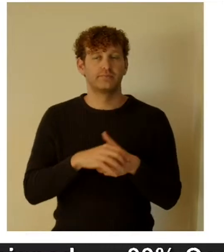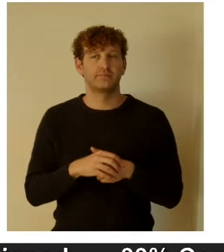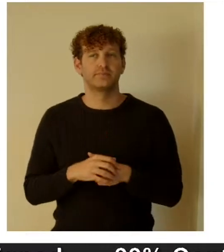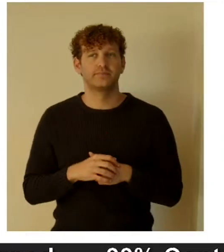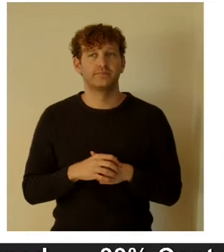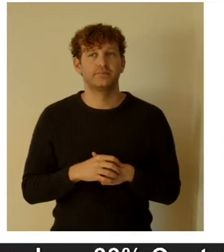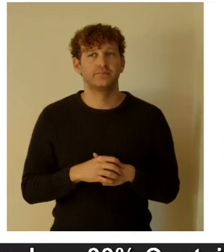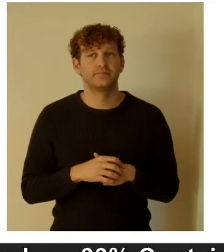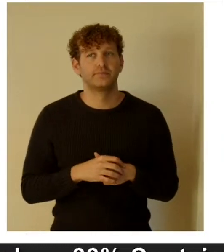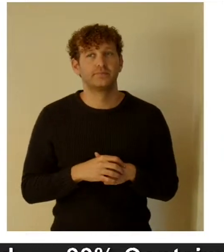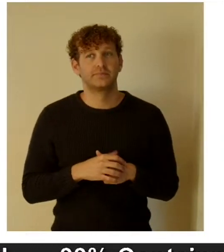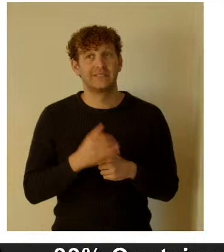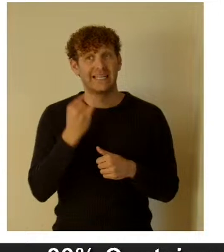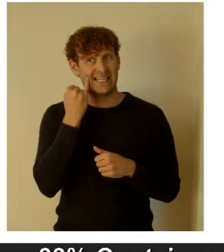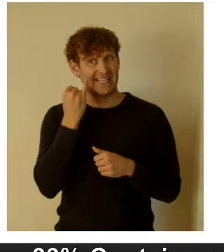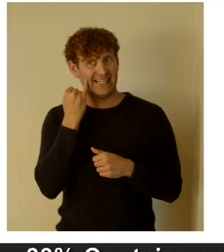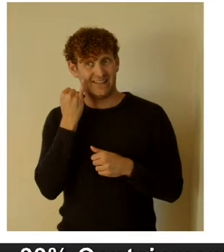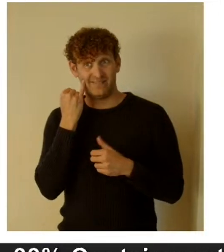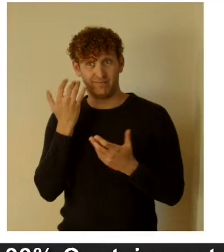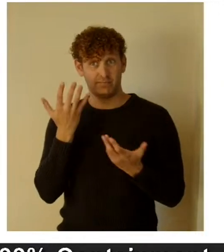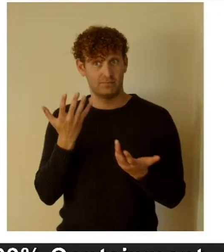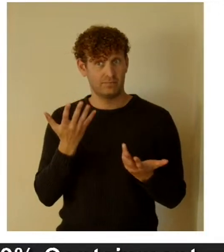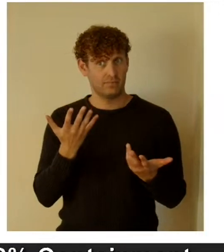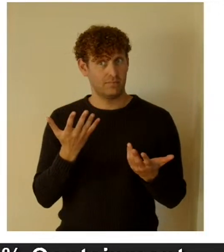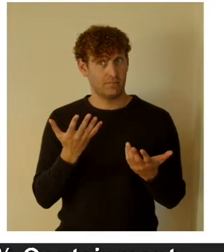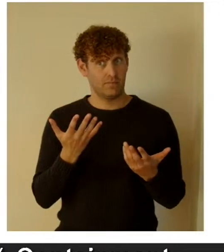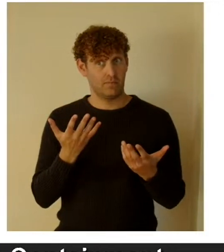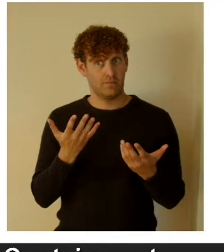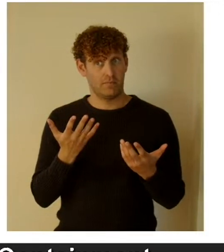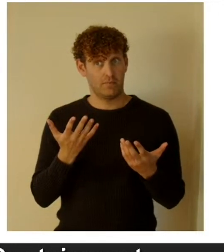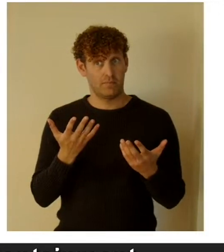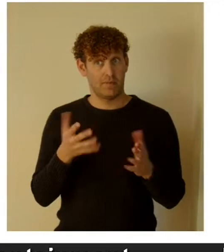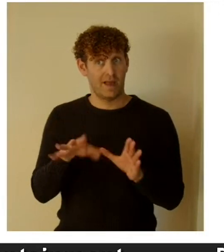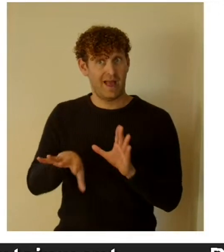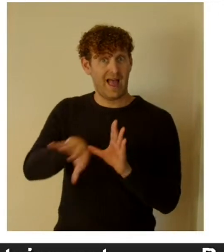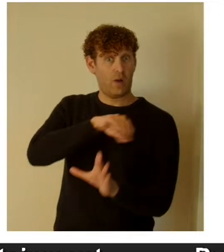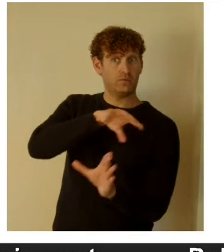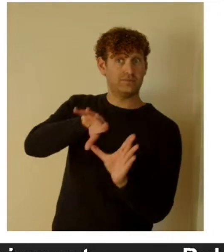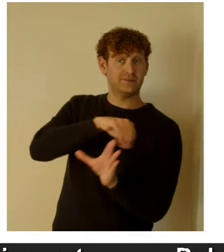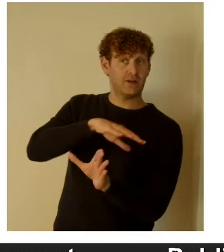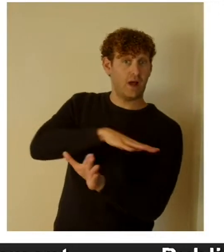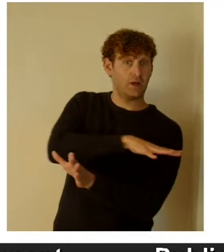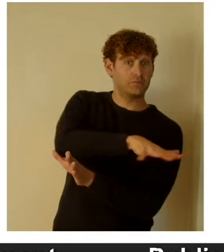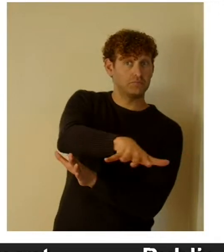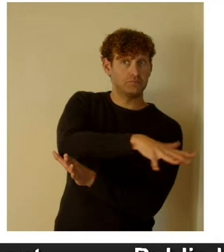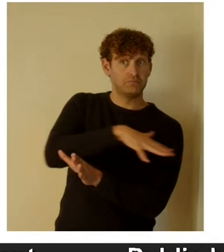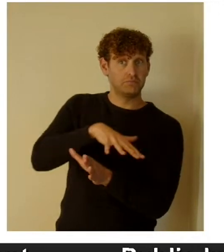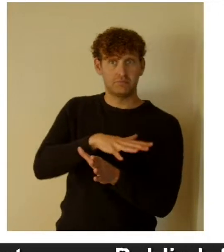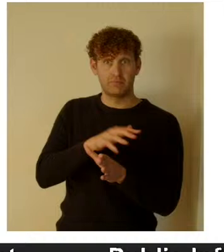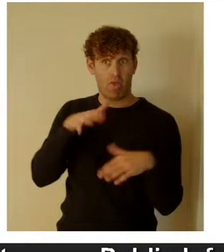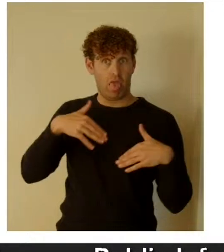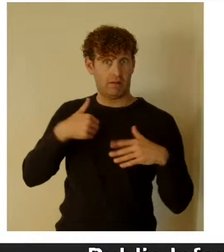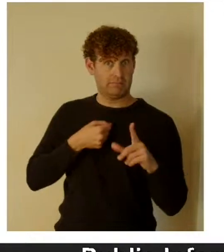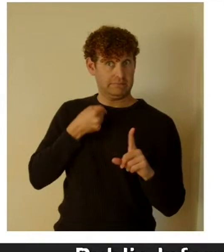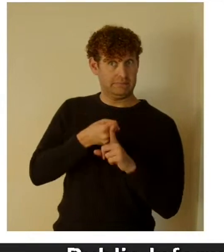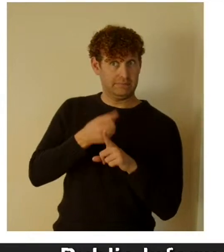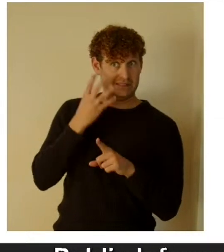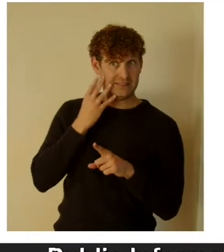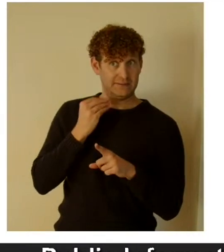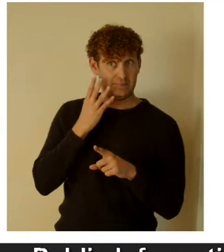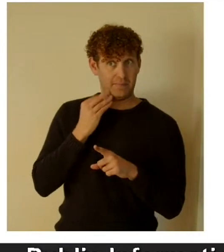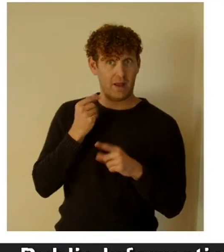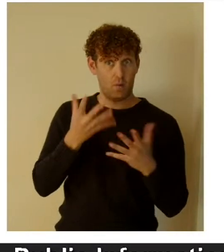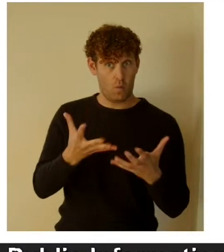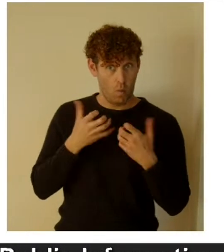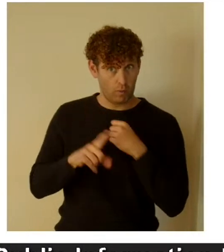where you were left behind and you're behind the line, we would like to know that you're there, and we want to pick up your trash as well. So it'd be good for you to call in to our number